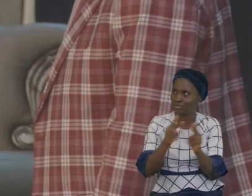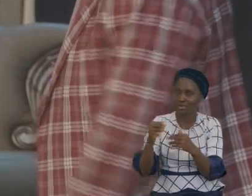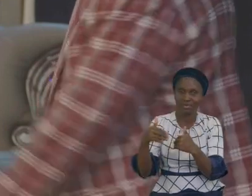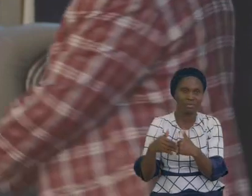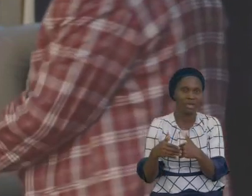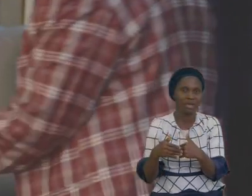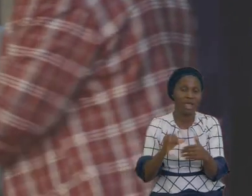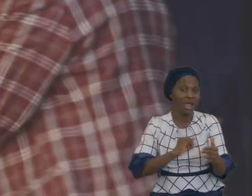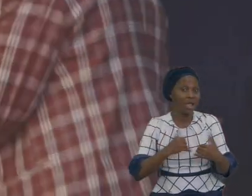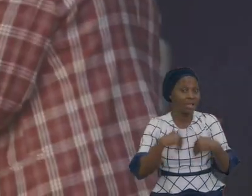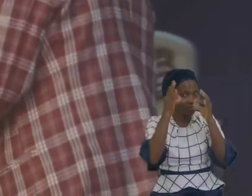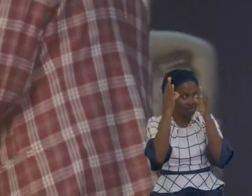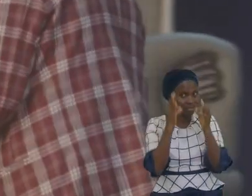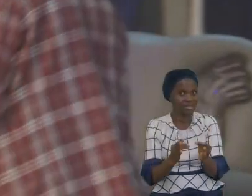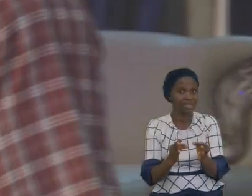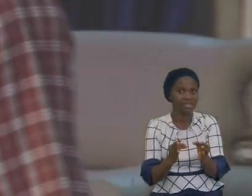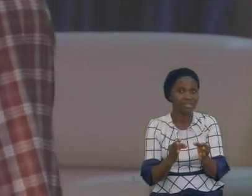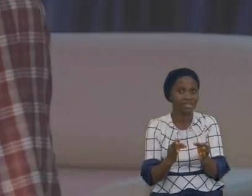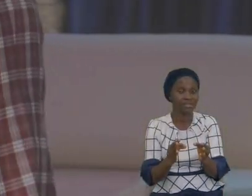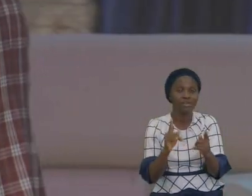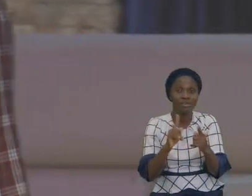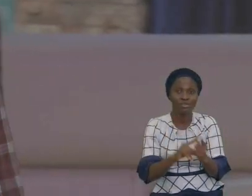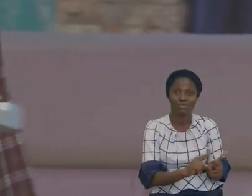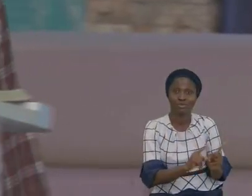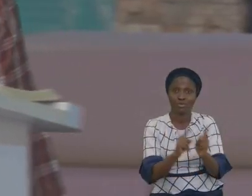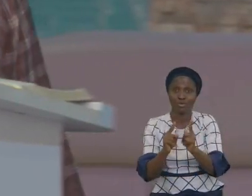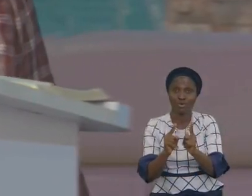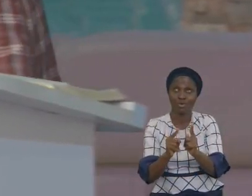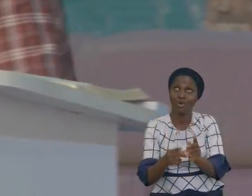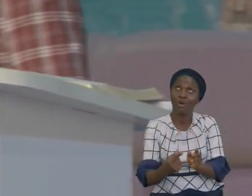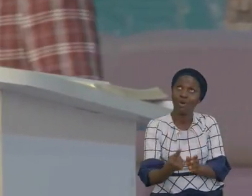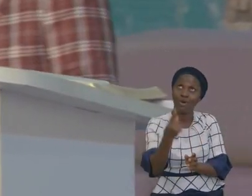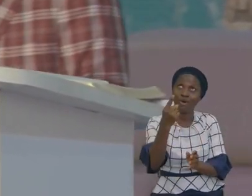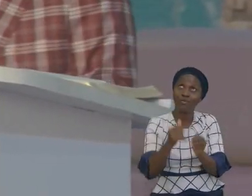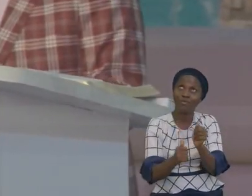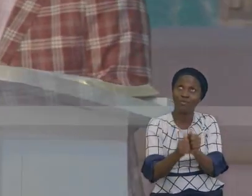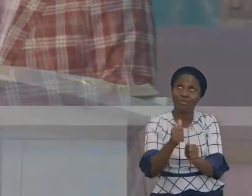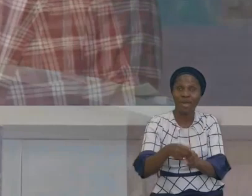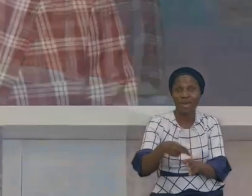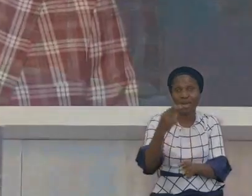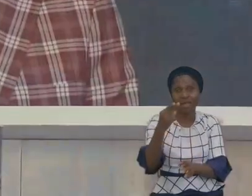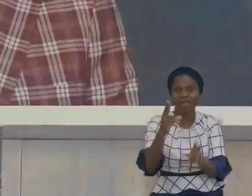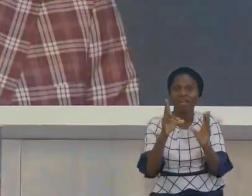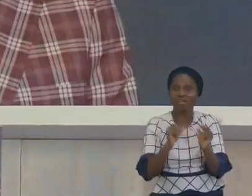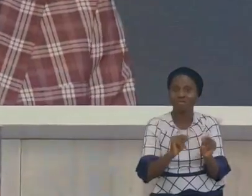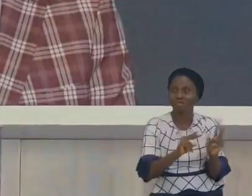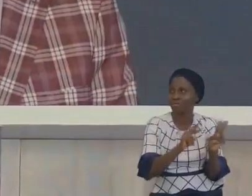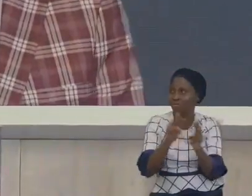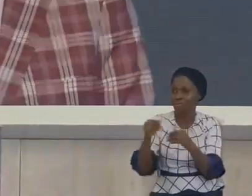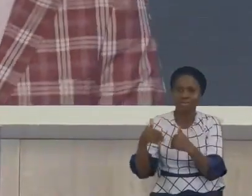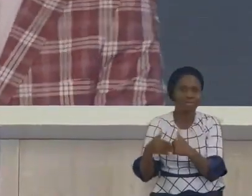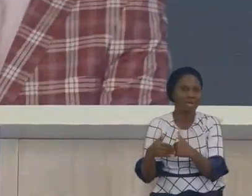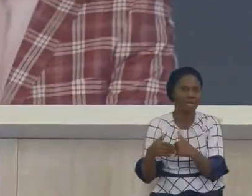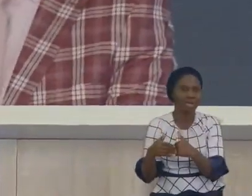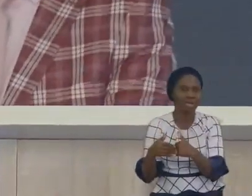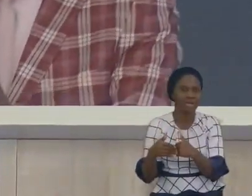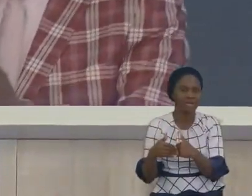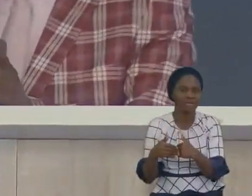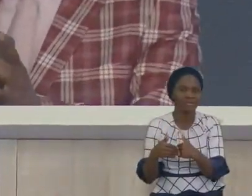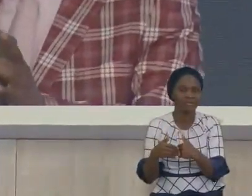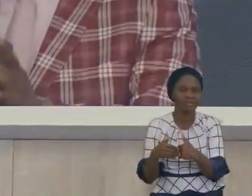higher. No turning back, no turning back. I have decided that with